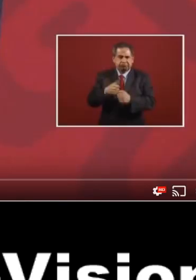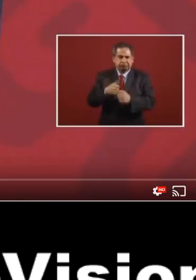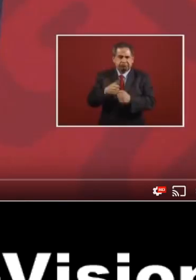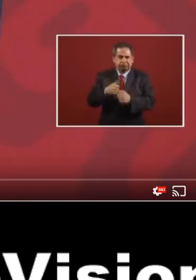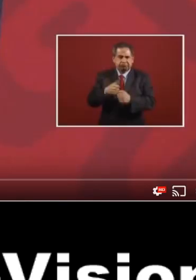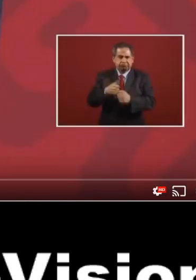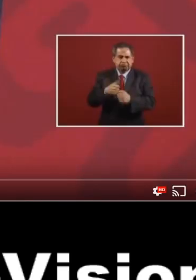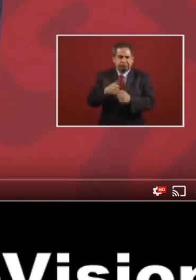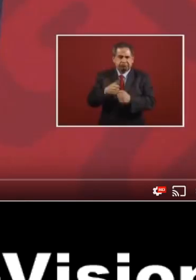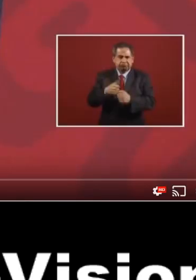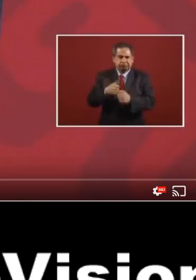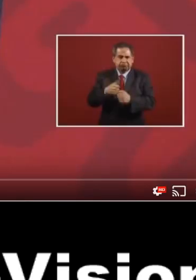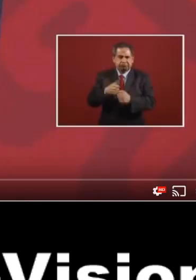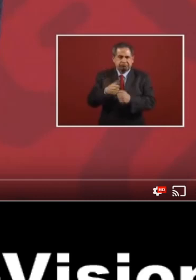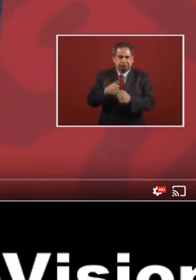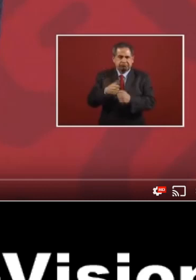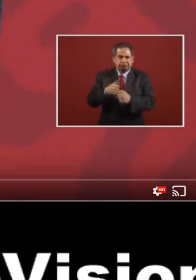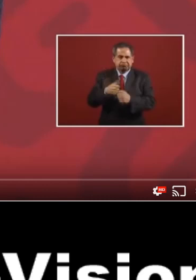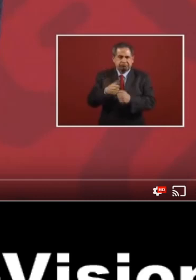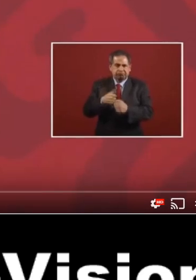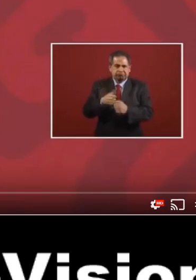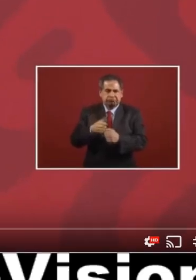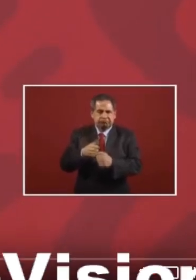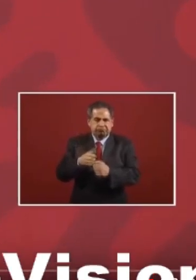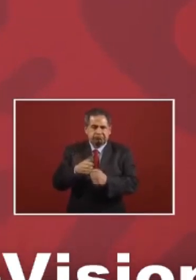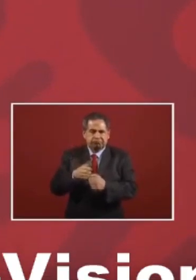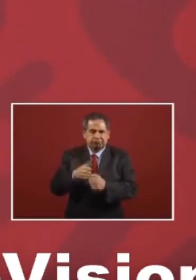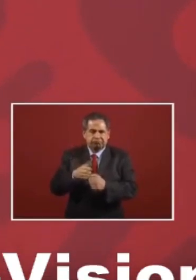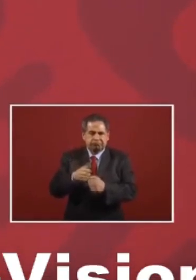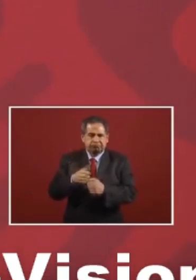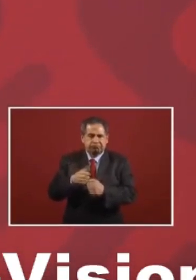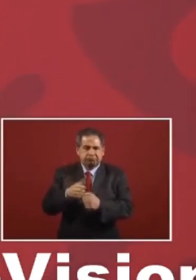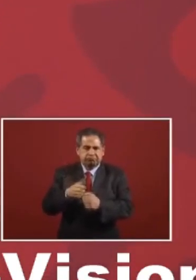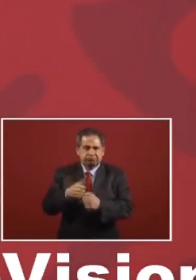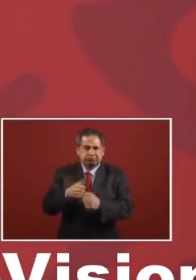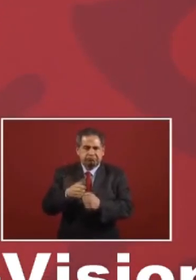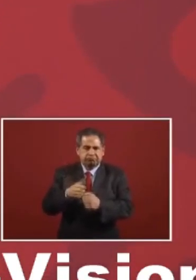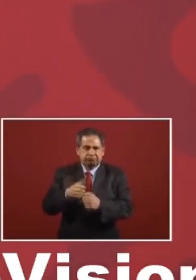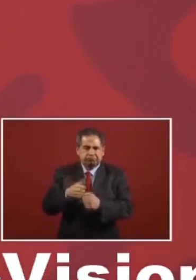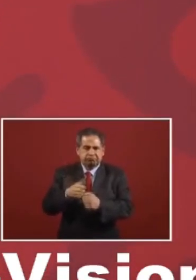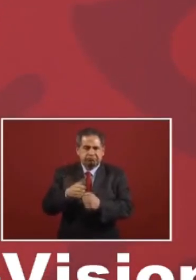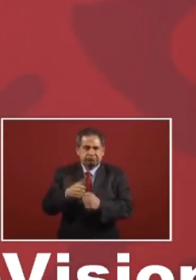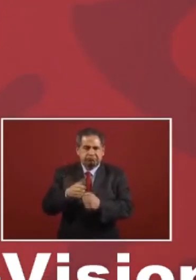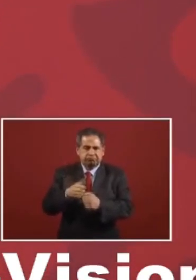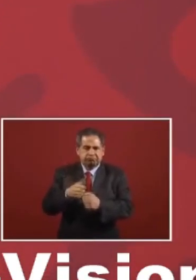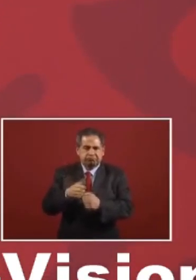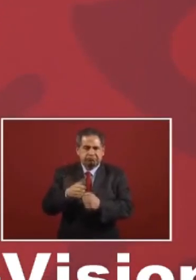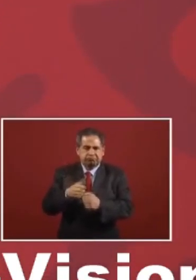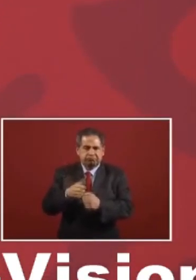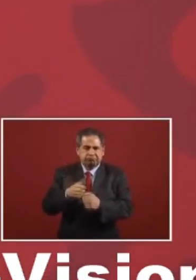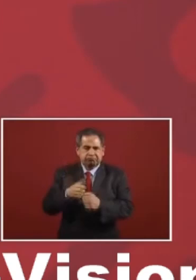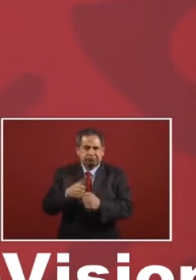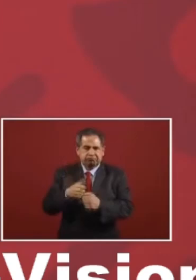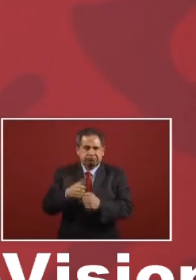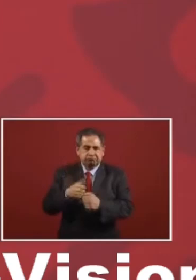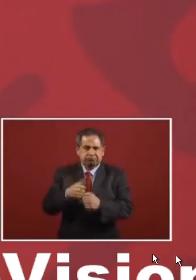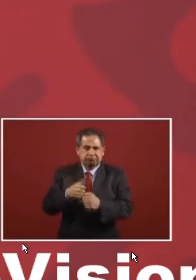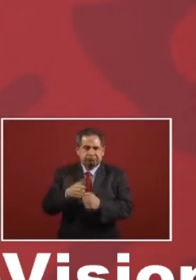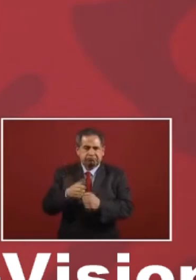Okay. Let me make this a little bit bigger for you guys so you can see him a little bit better. Okay.